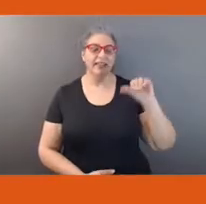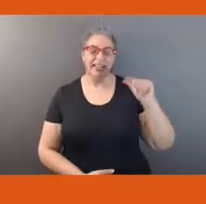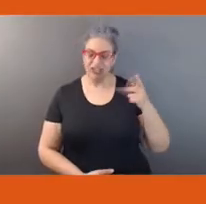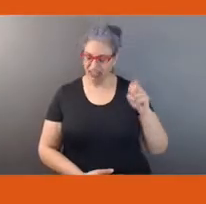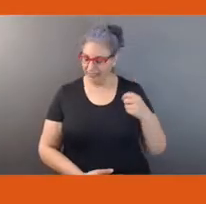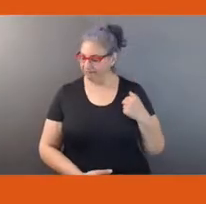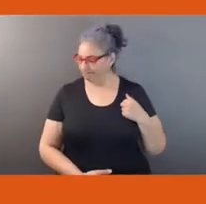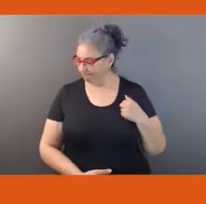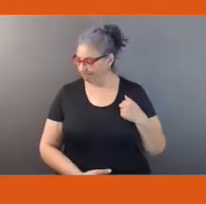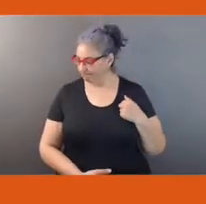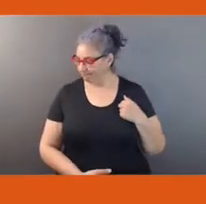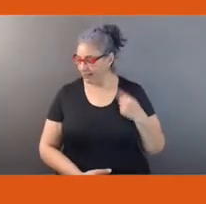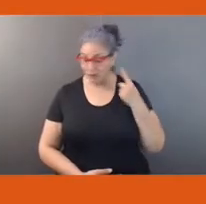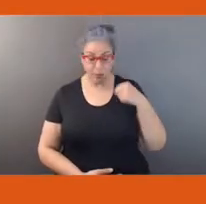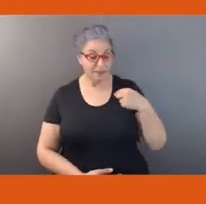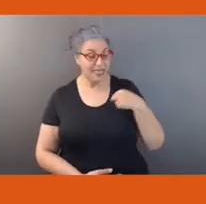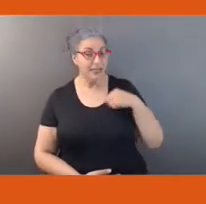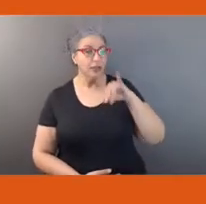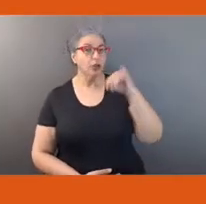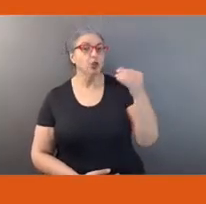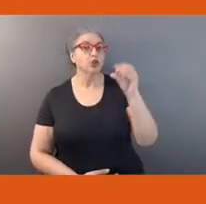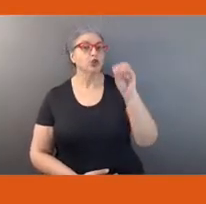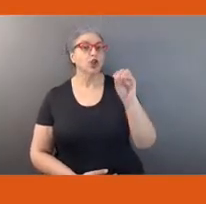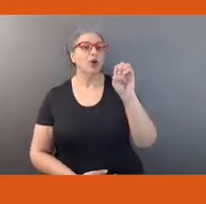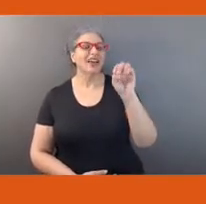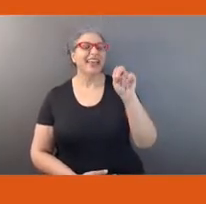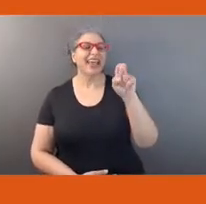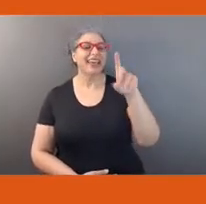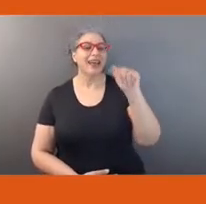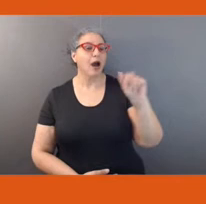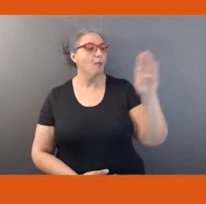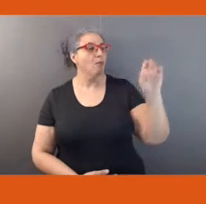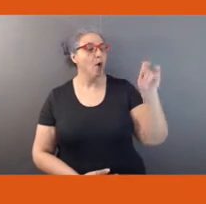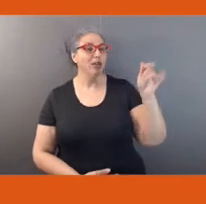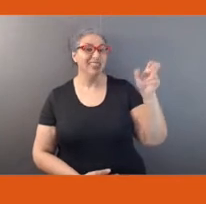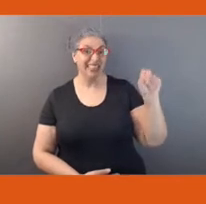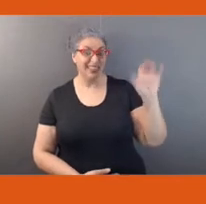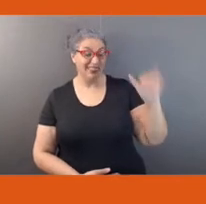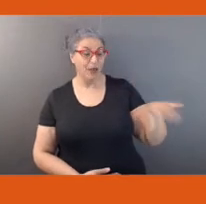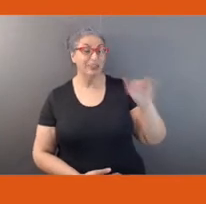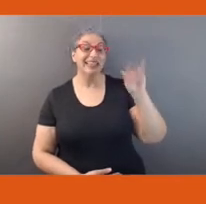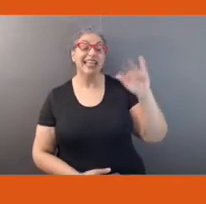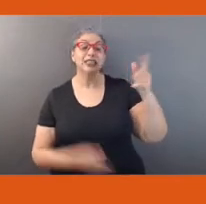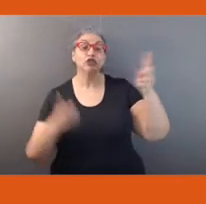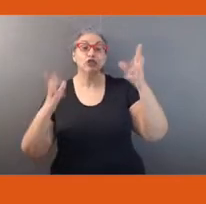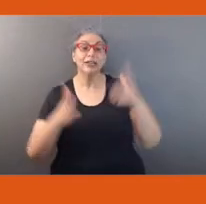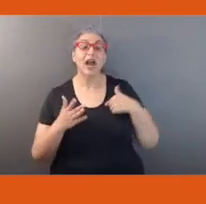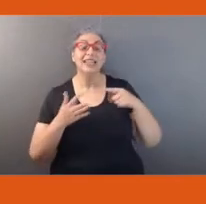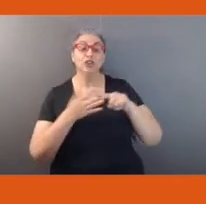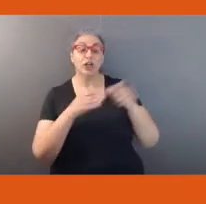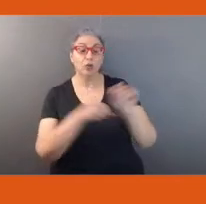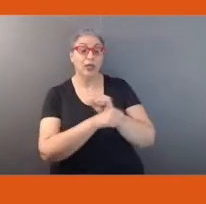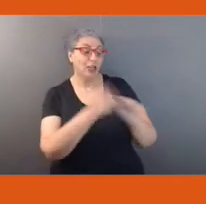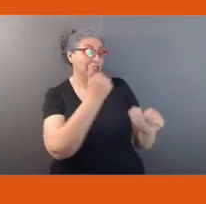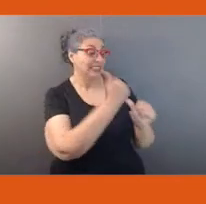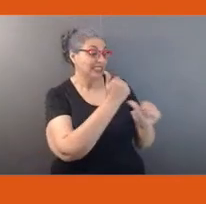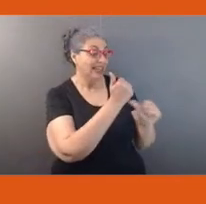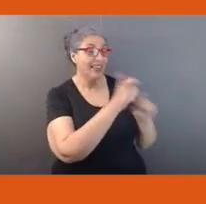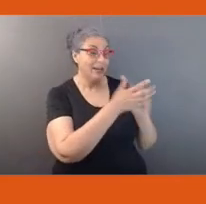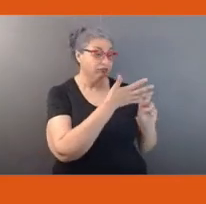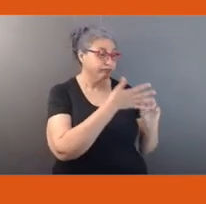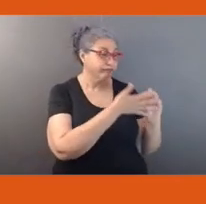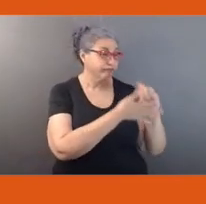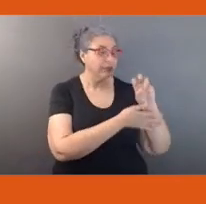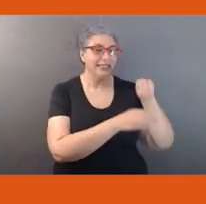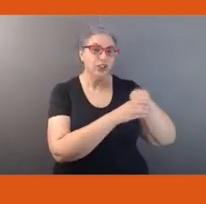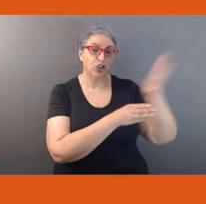For mentors, I mean, Joanna Bolden was a casting director that I started working as her assistant and worked my way up